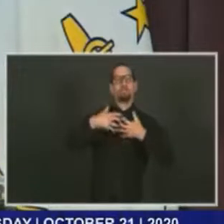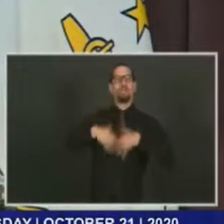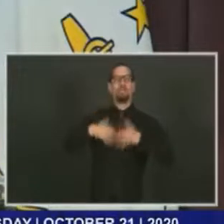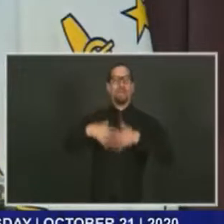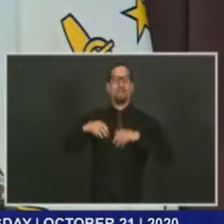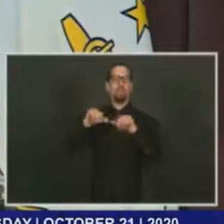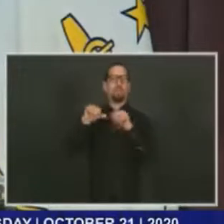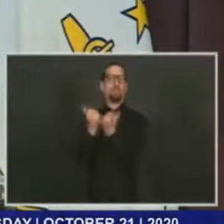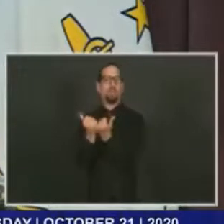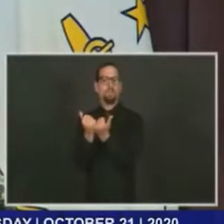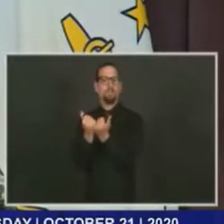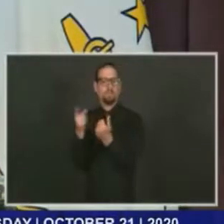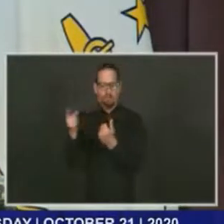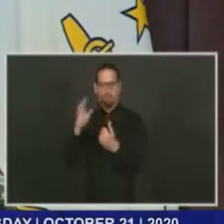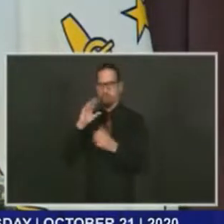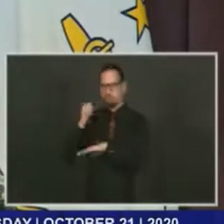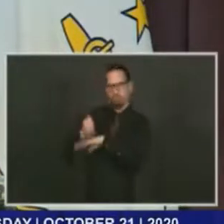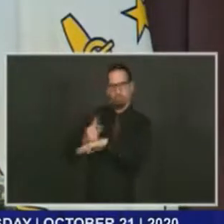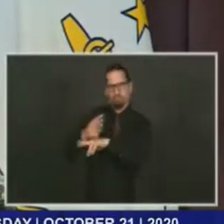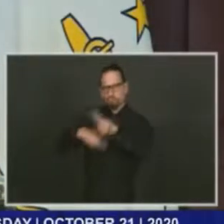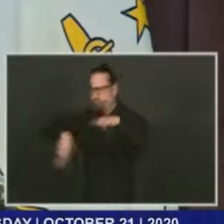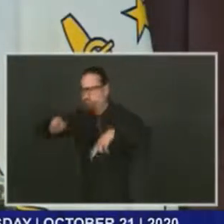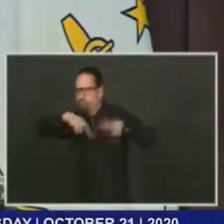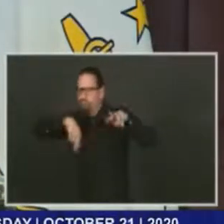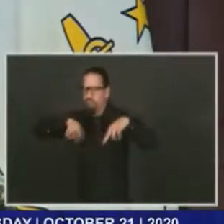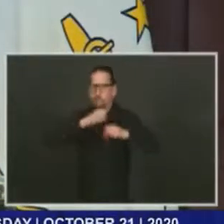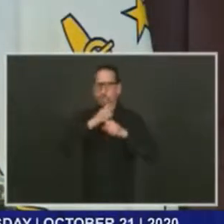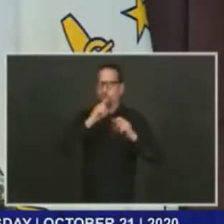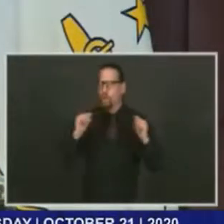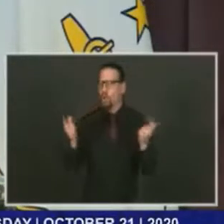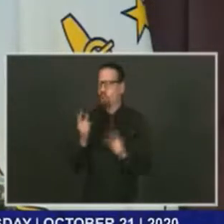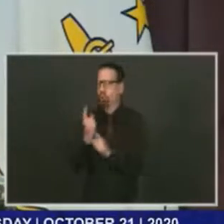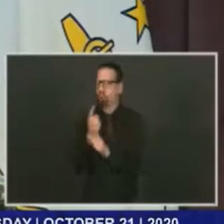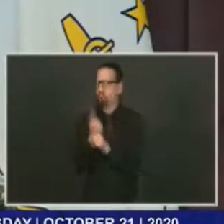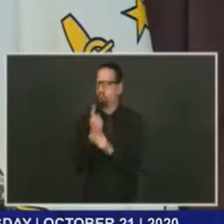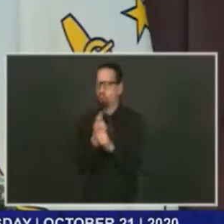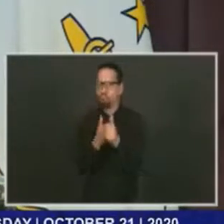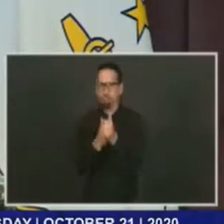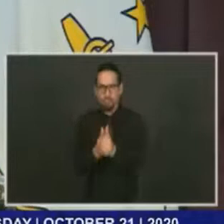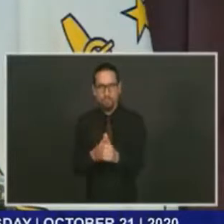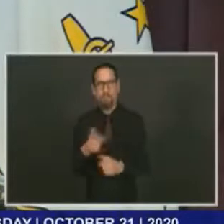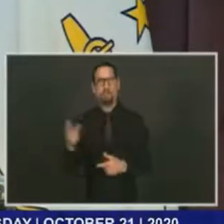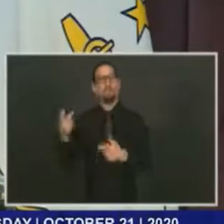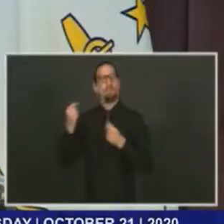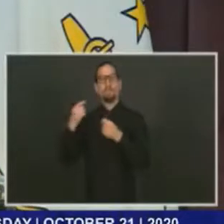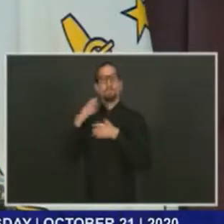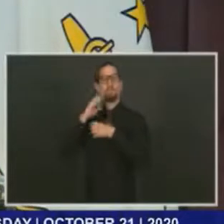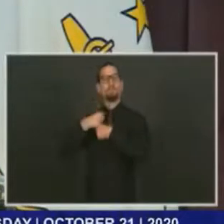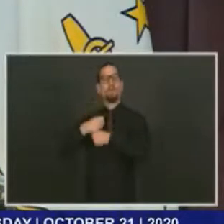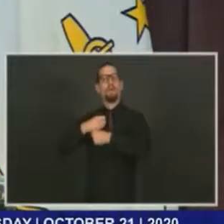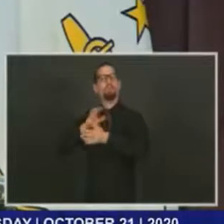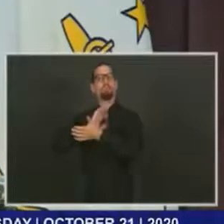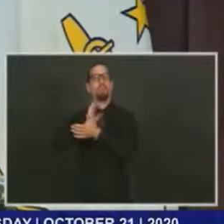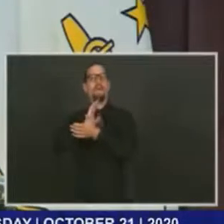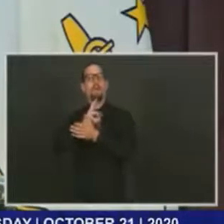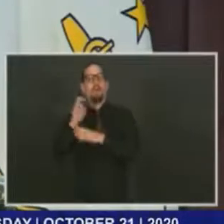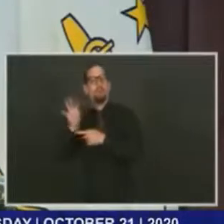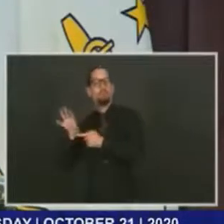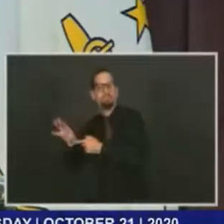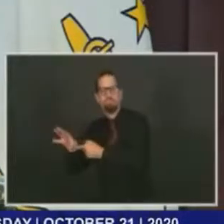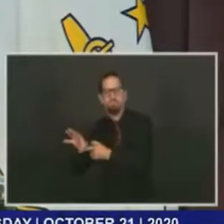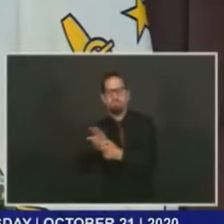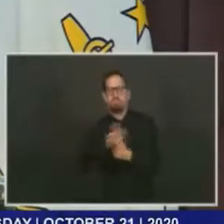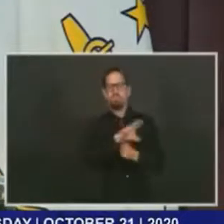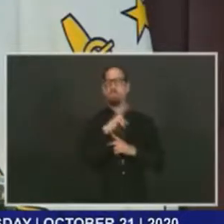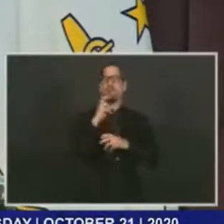construction industry, who's recently created training videos on how to follow COVID safety protocols for safe